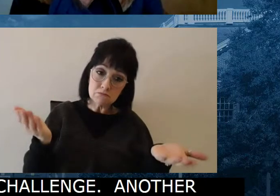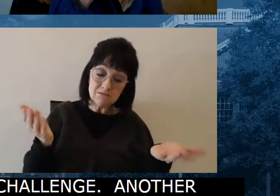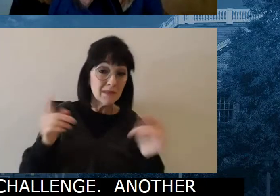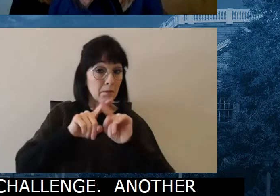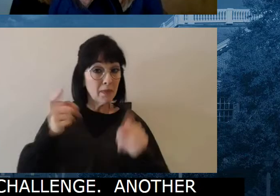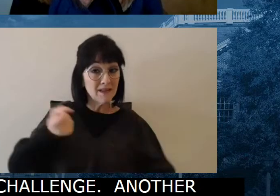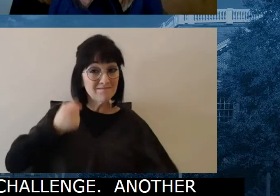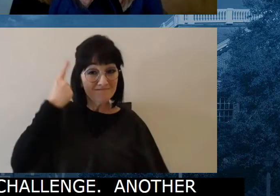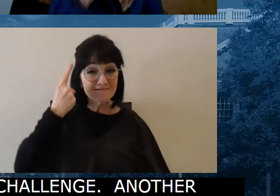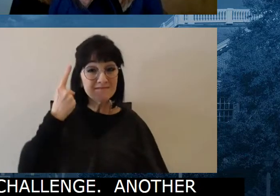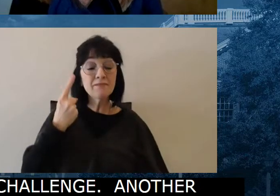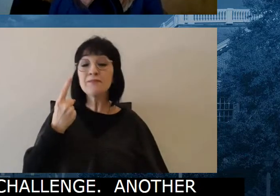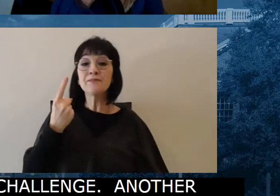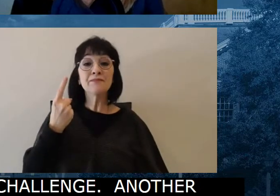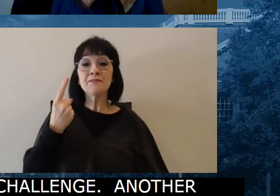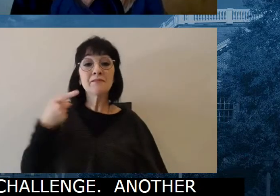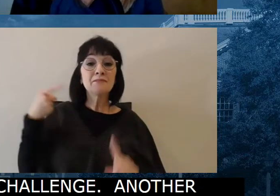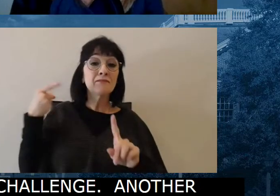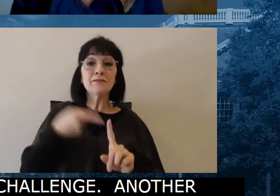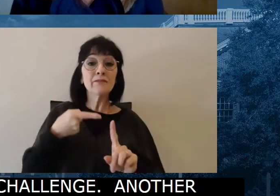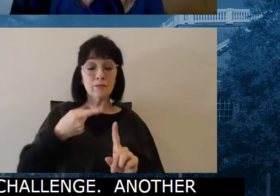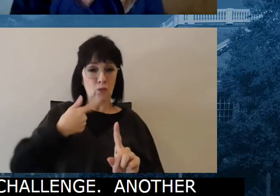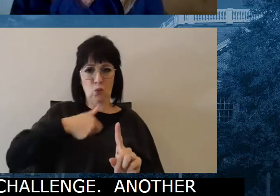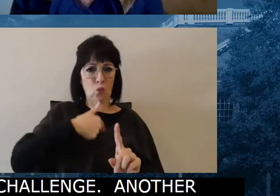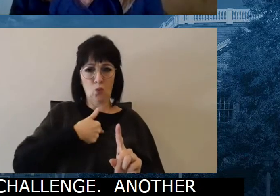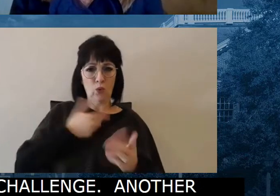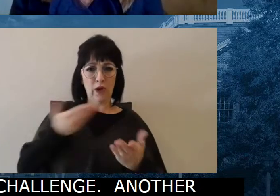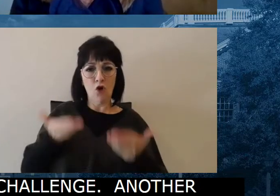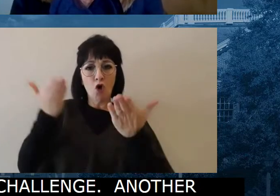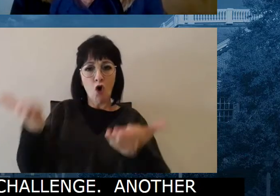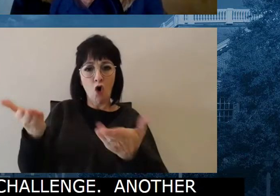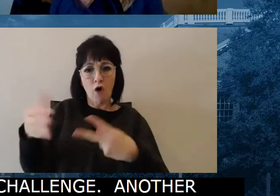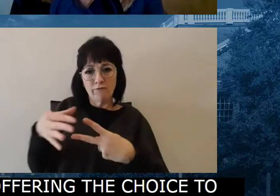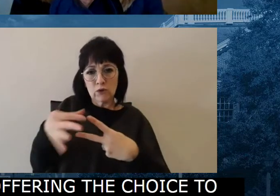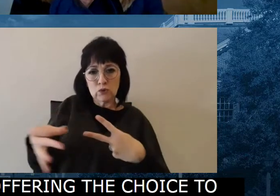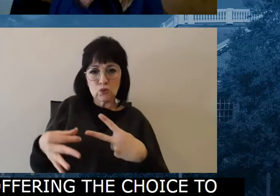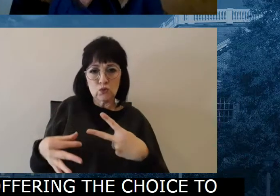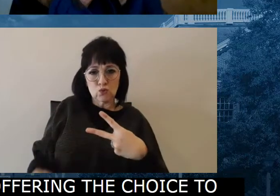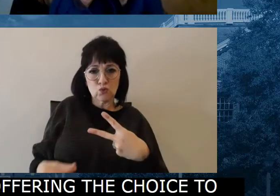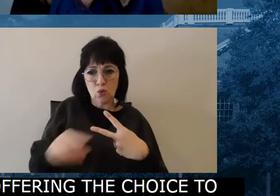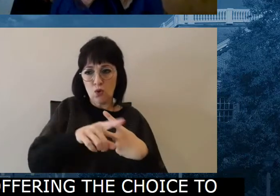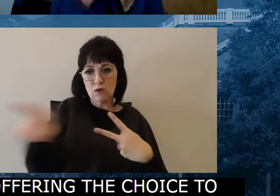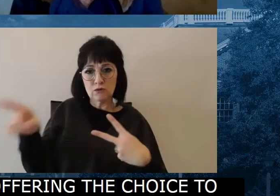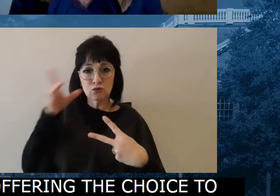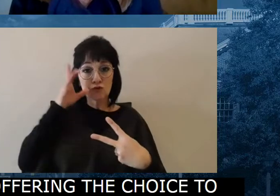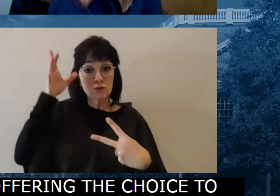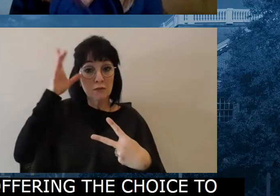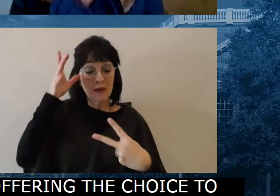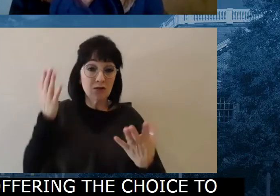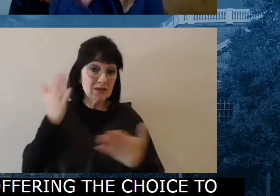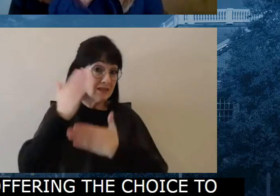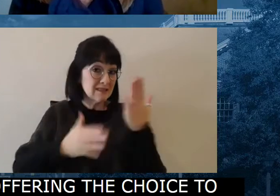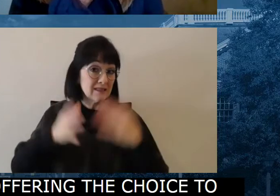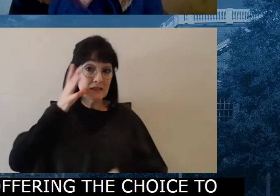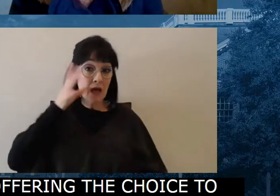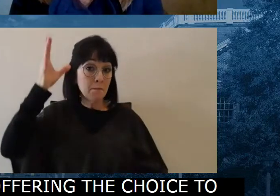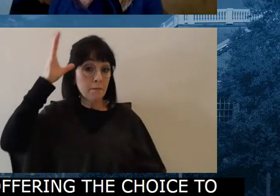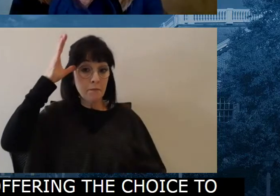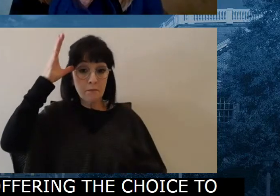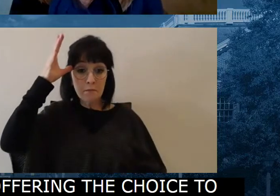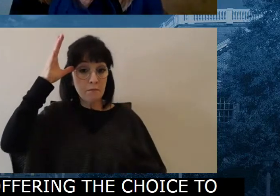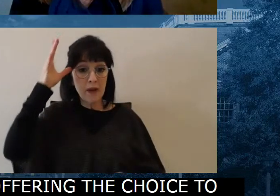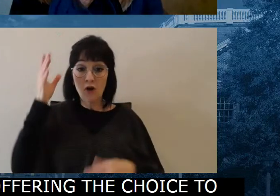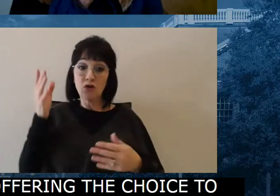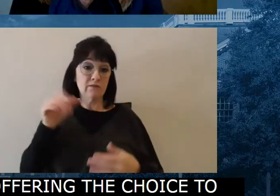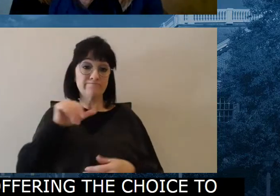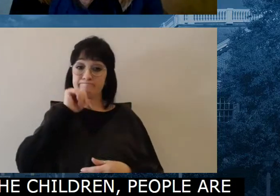the ages of the children, people are choosing different choices. I was in a school this morning where it was explained that